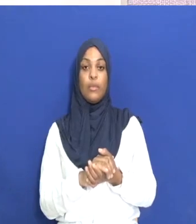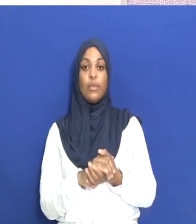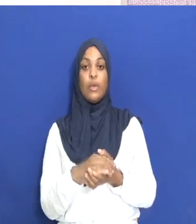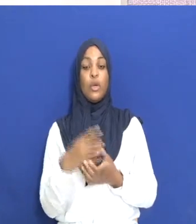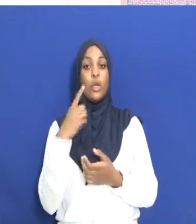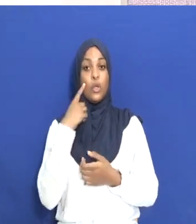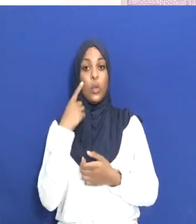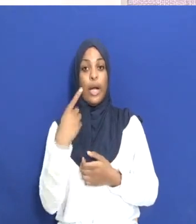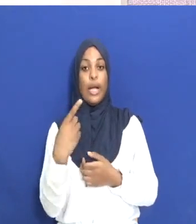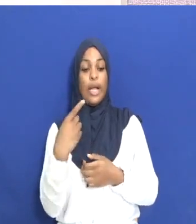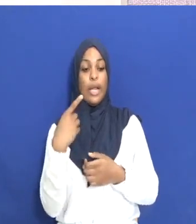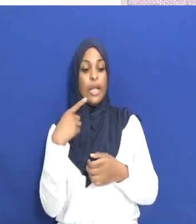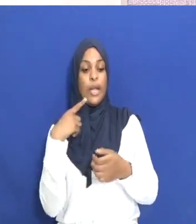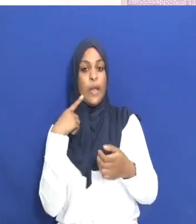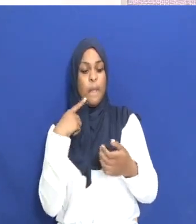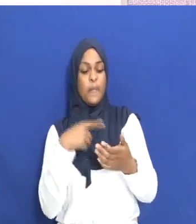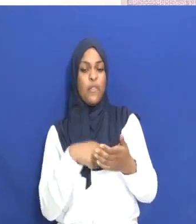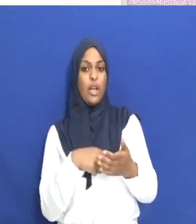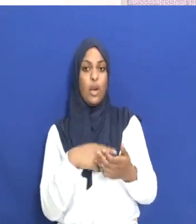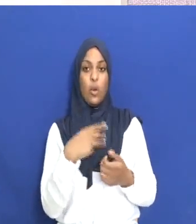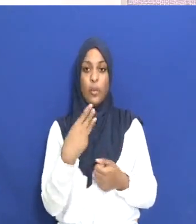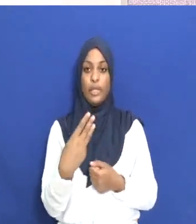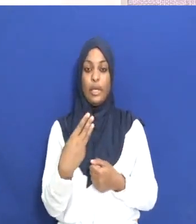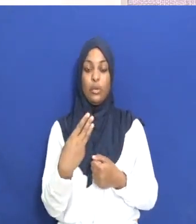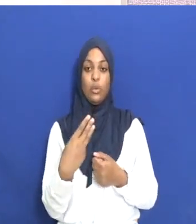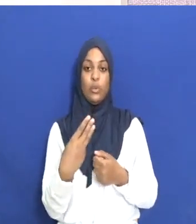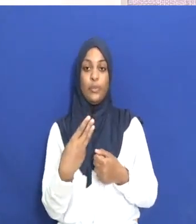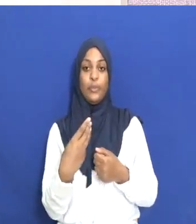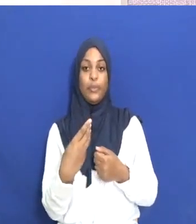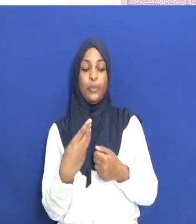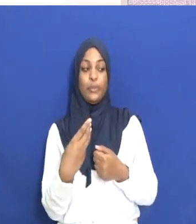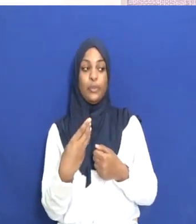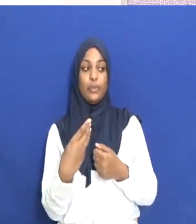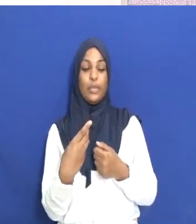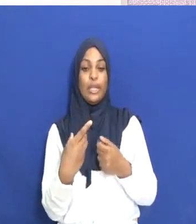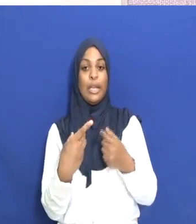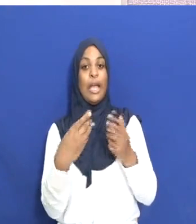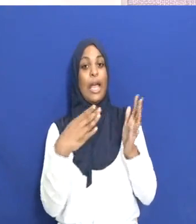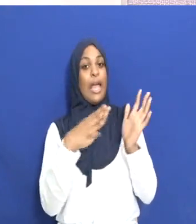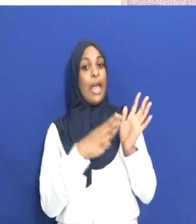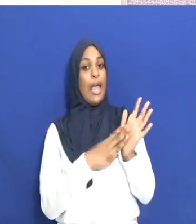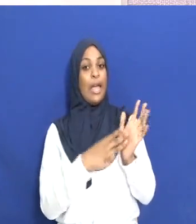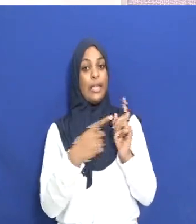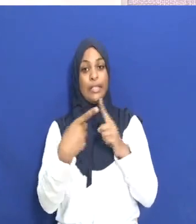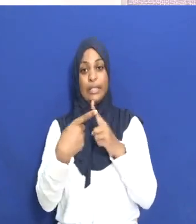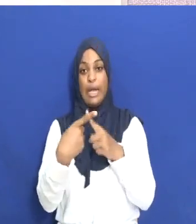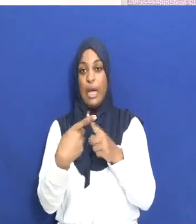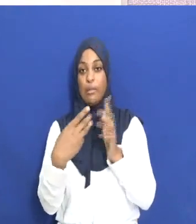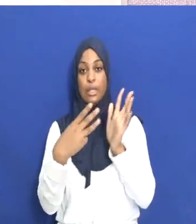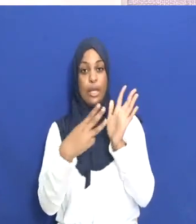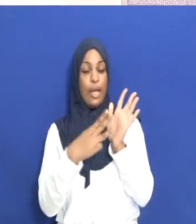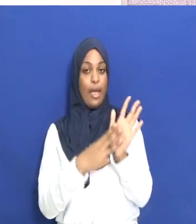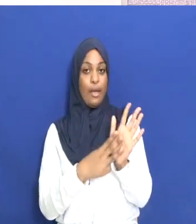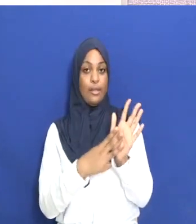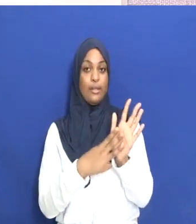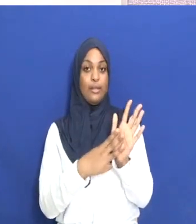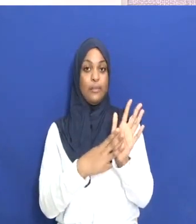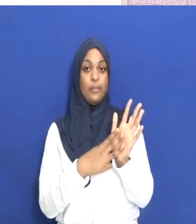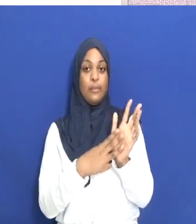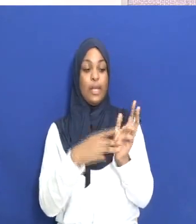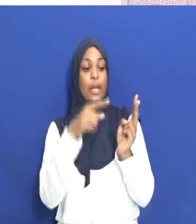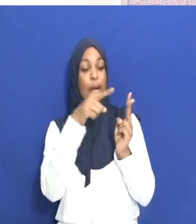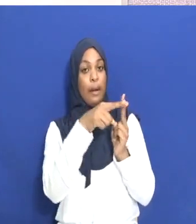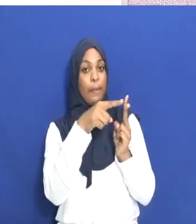examples, this is 8 times 8. And our second example is 6 times